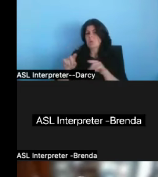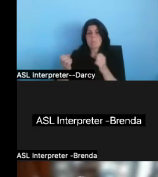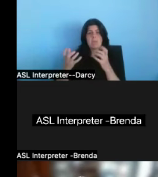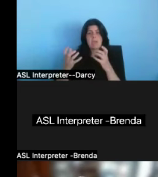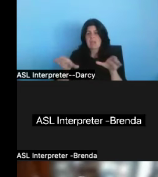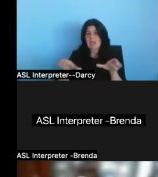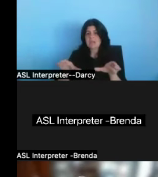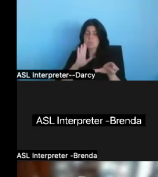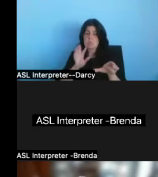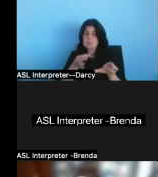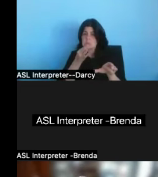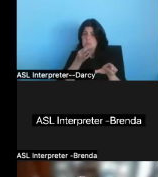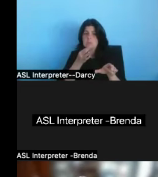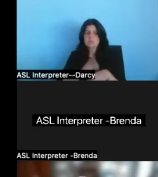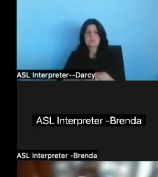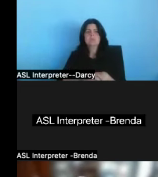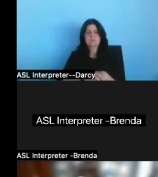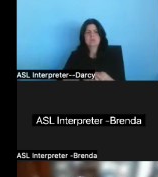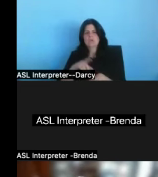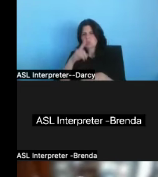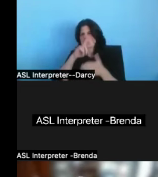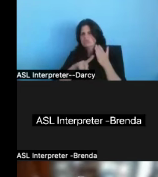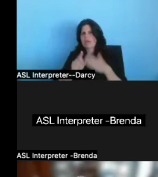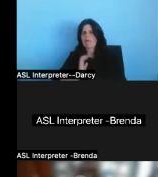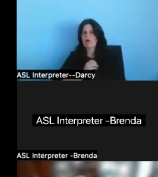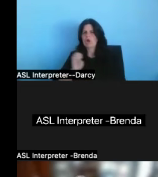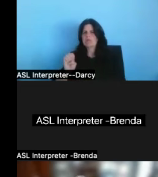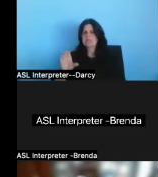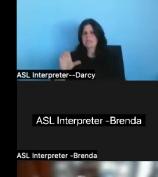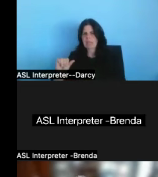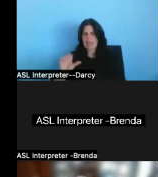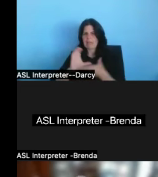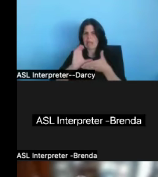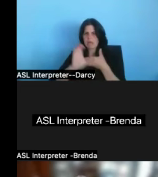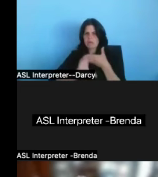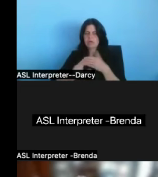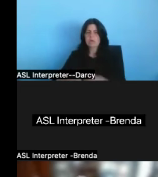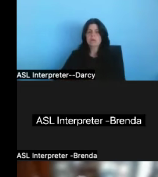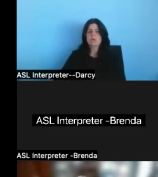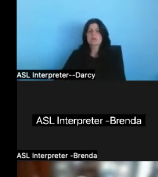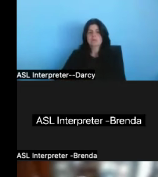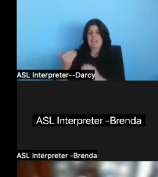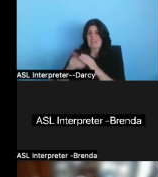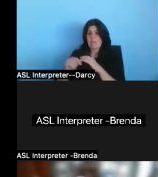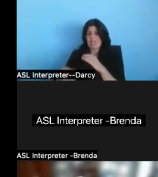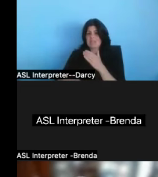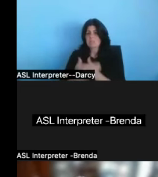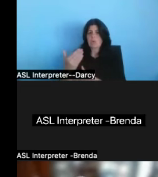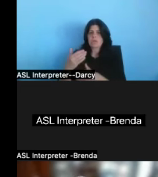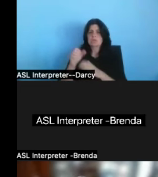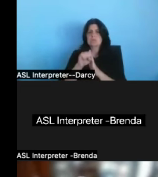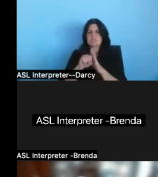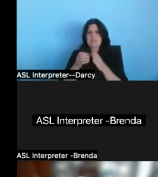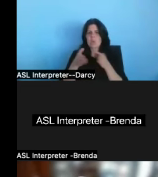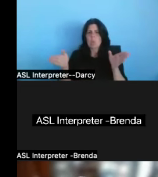past at earthquakecountry.org/calendar. An email was sent this morning to the ECA statewide email list. If you